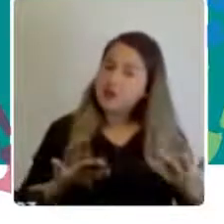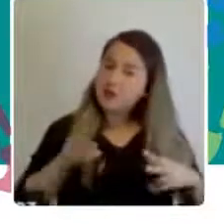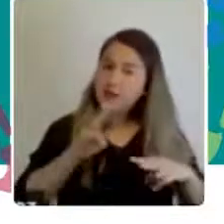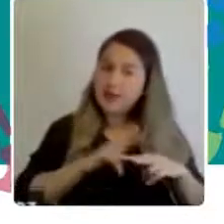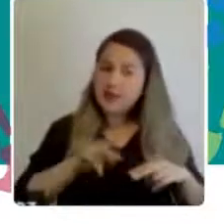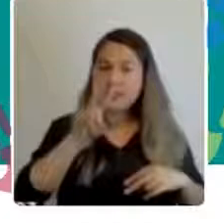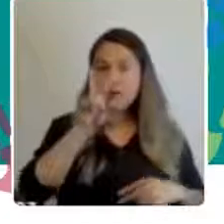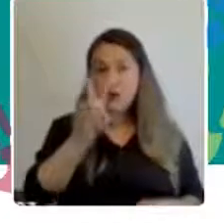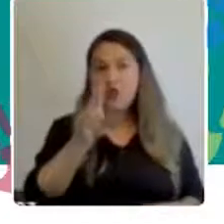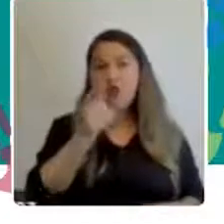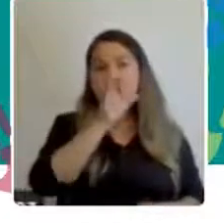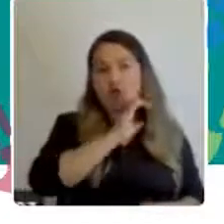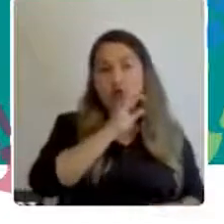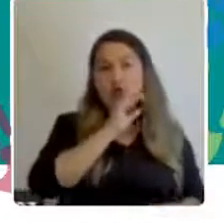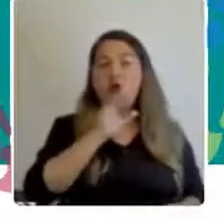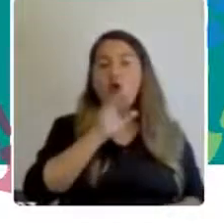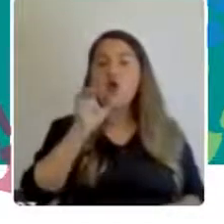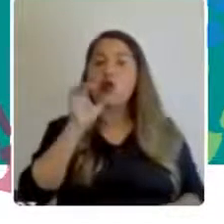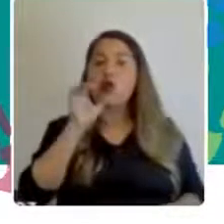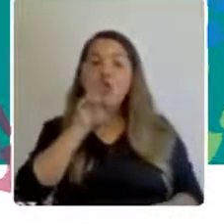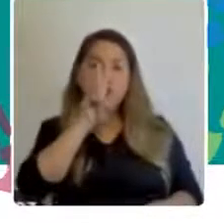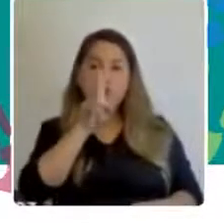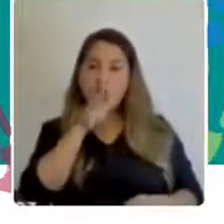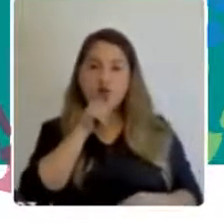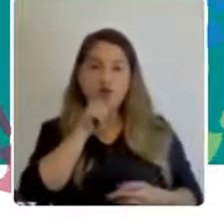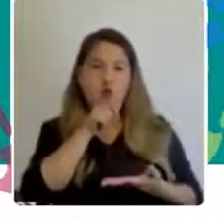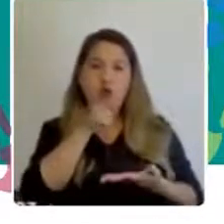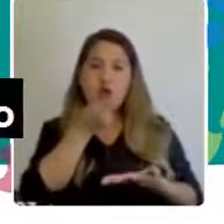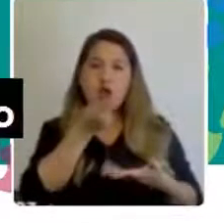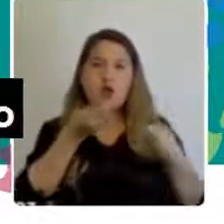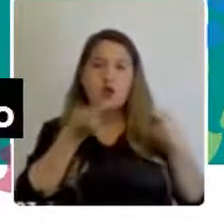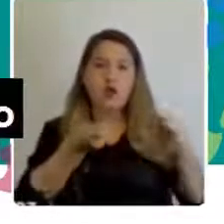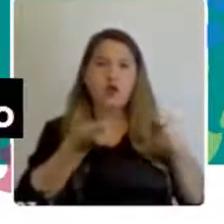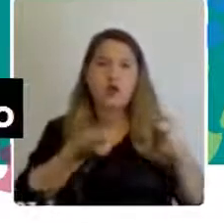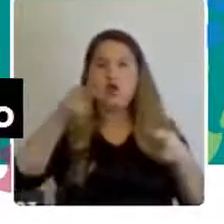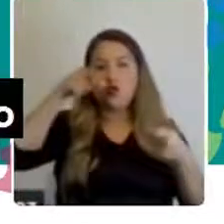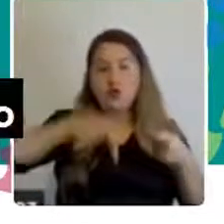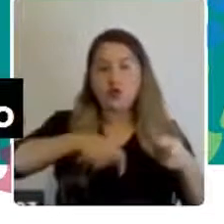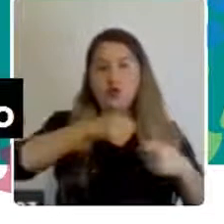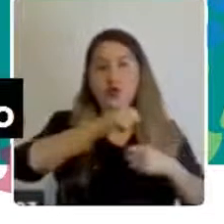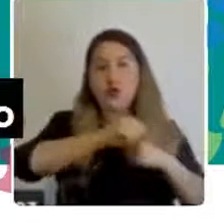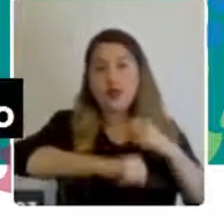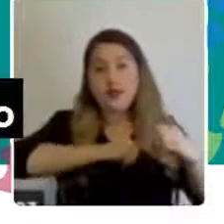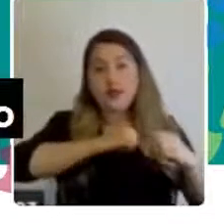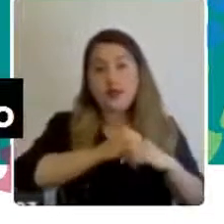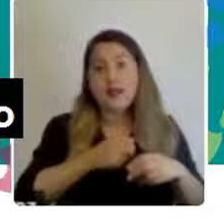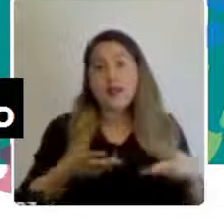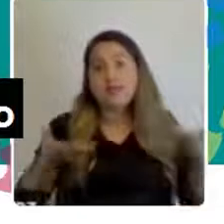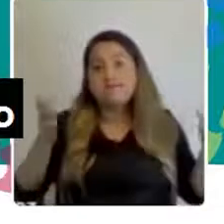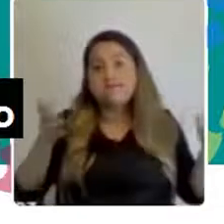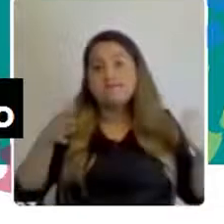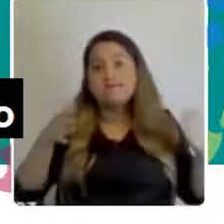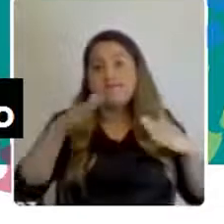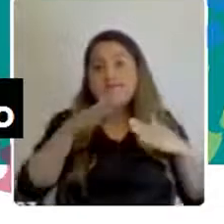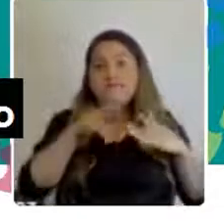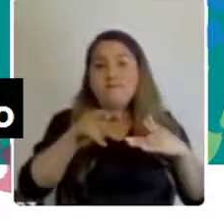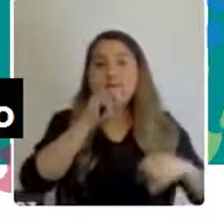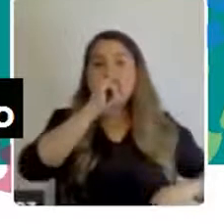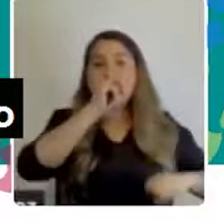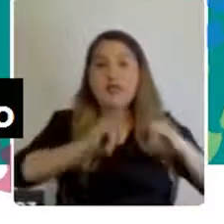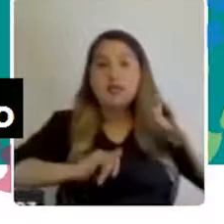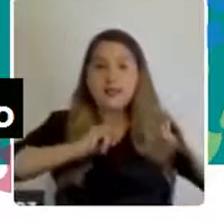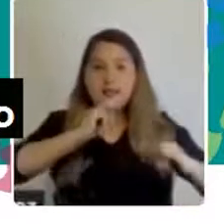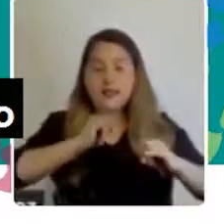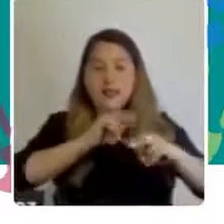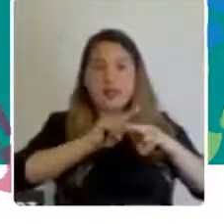interesting. And this year, unfortunately, was online. Usually it's in place in our